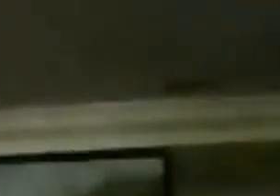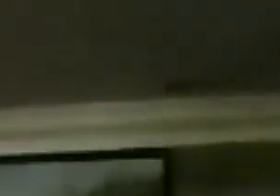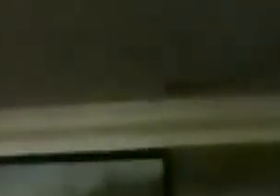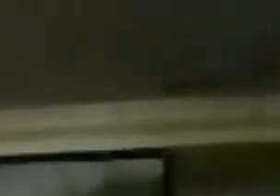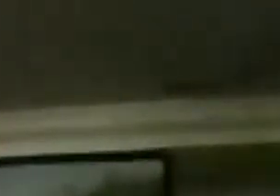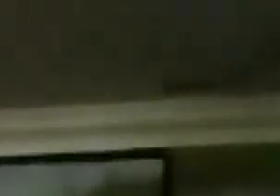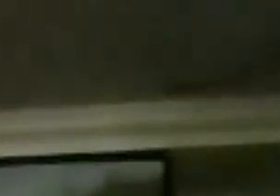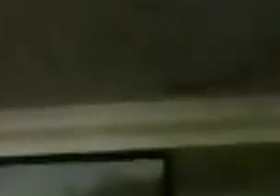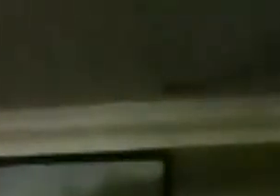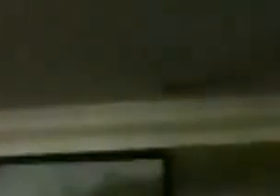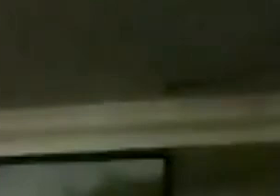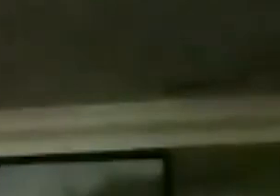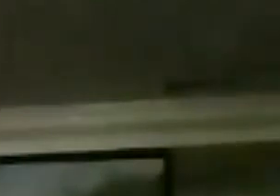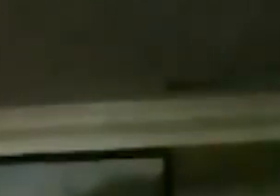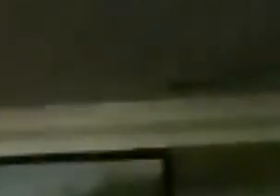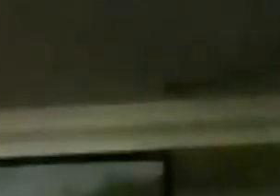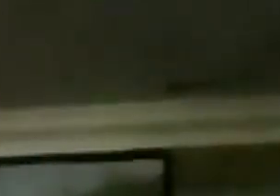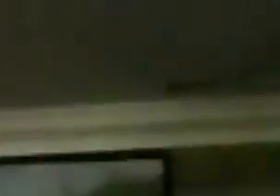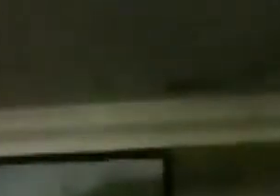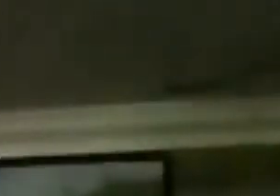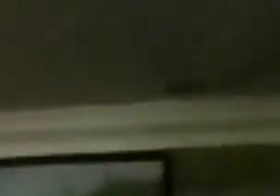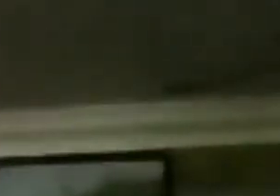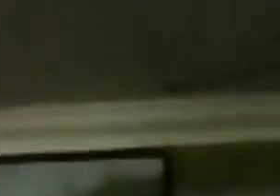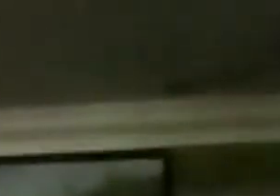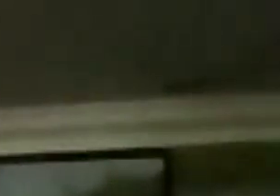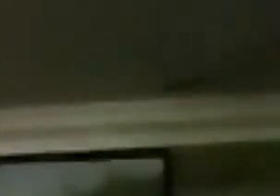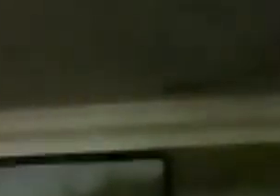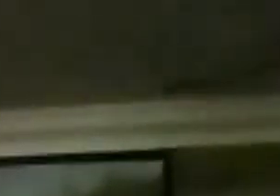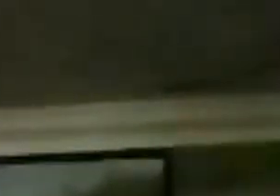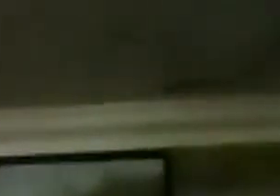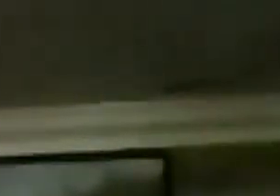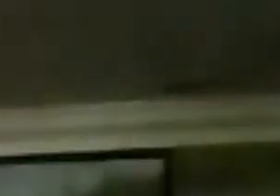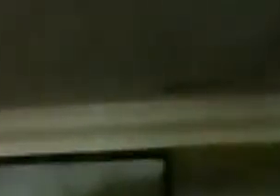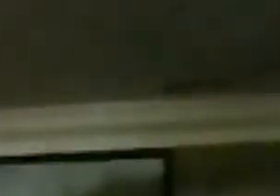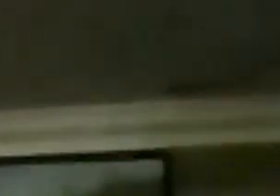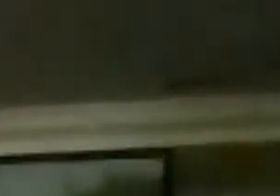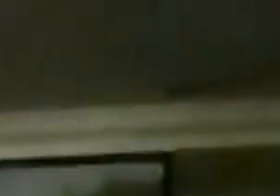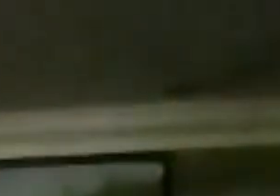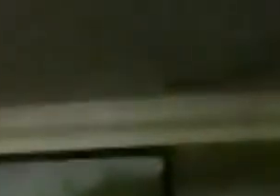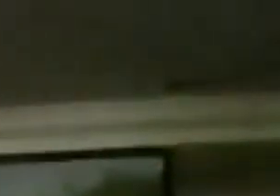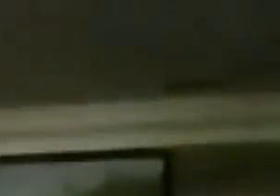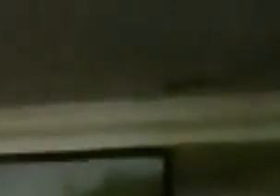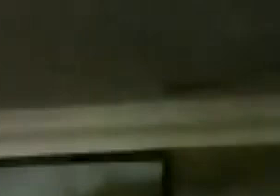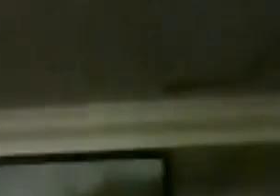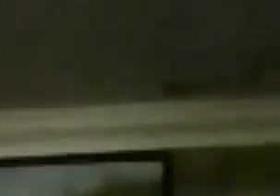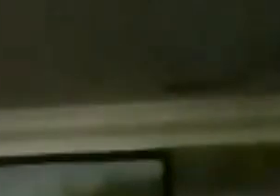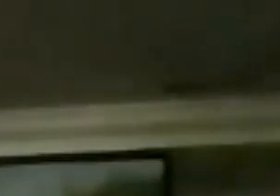Then you can either, once it's completed and you have the supporting documents, you can screenshot pictures, make sure they're nice, clear